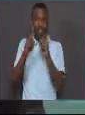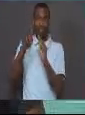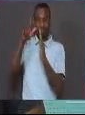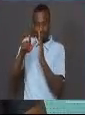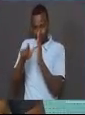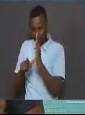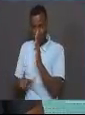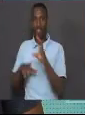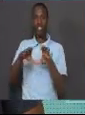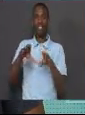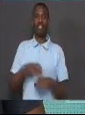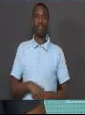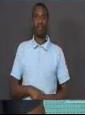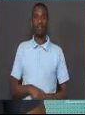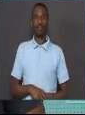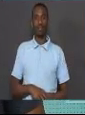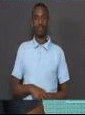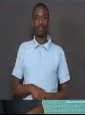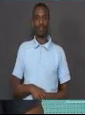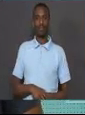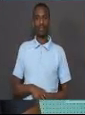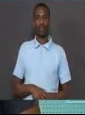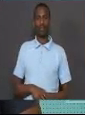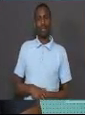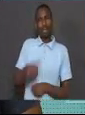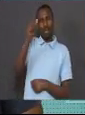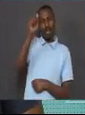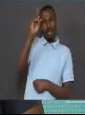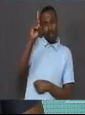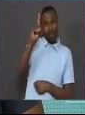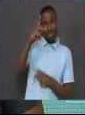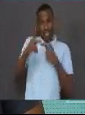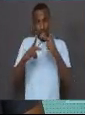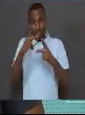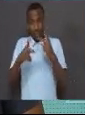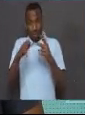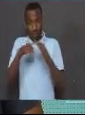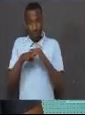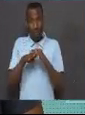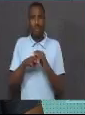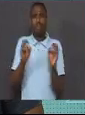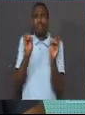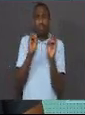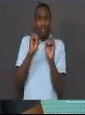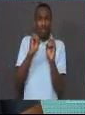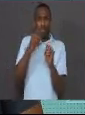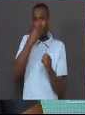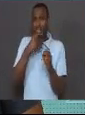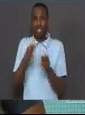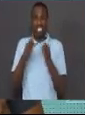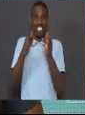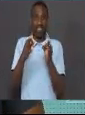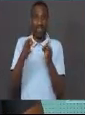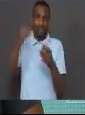decrease. Note that in an adiabatic process, there is no heat transfer